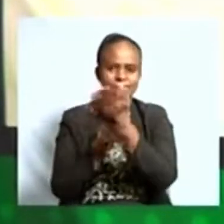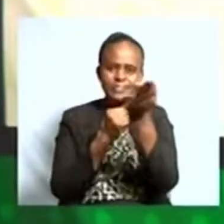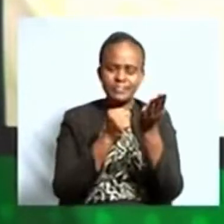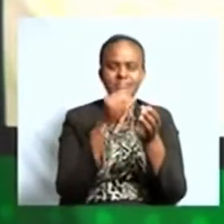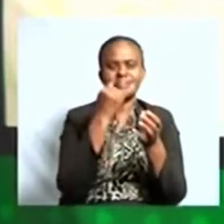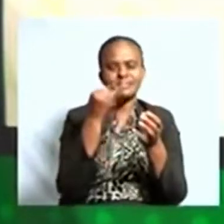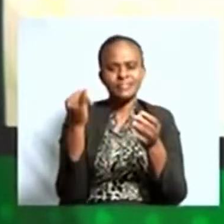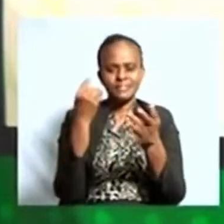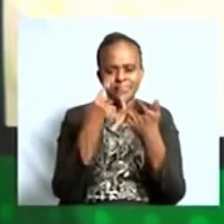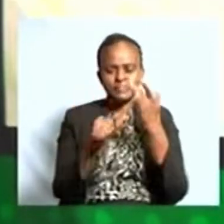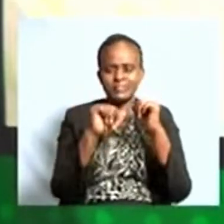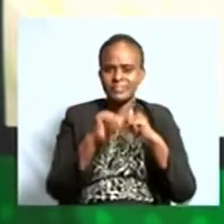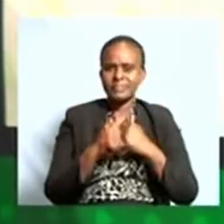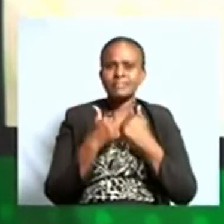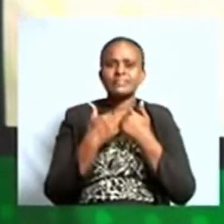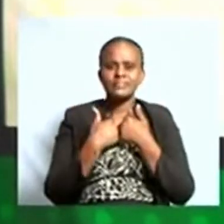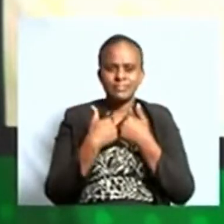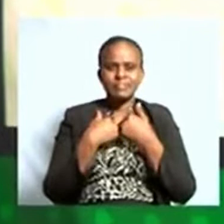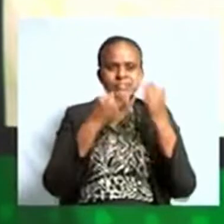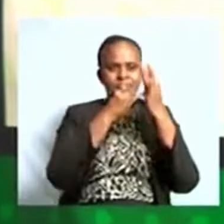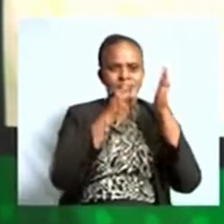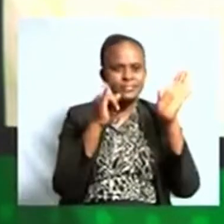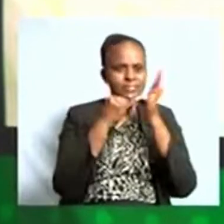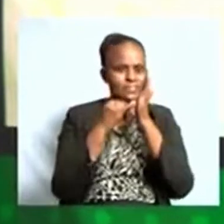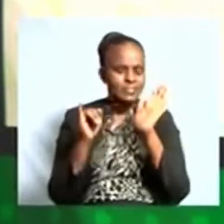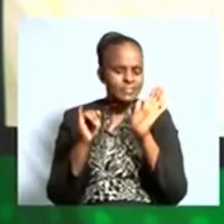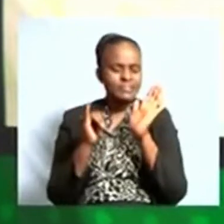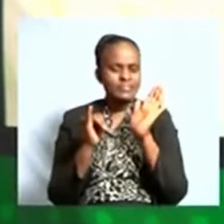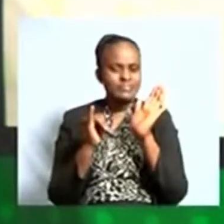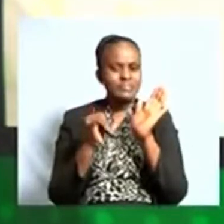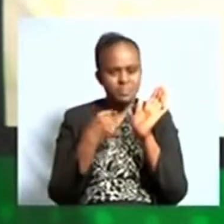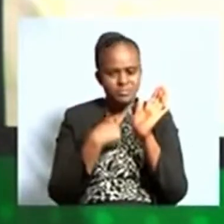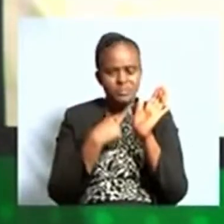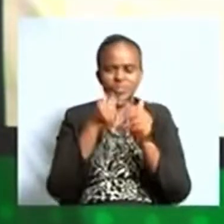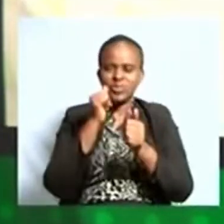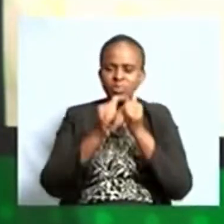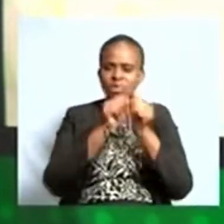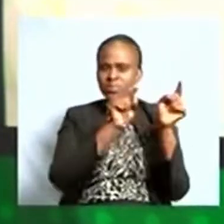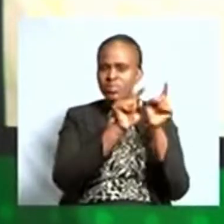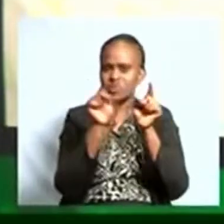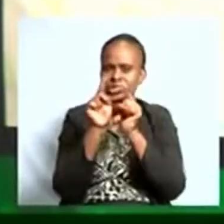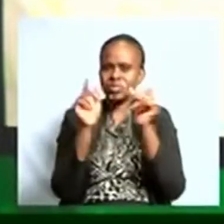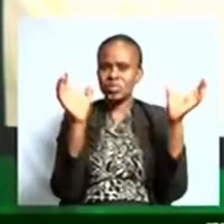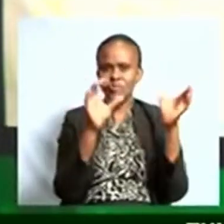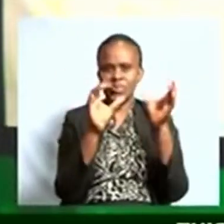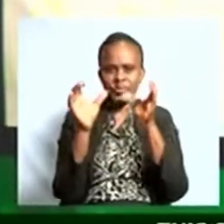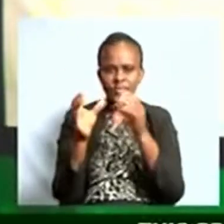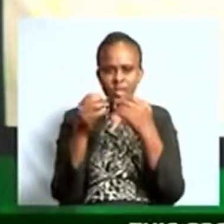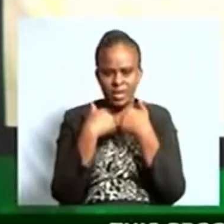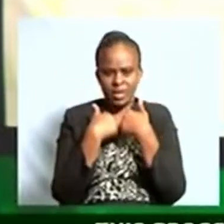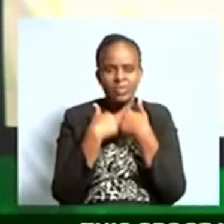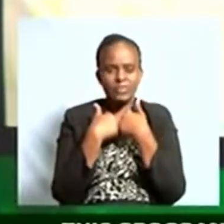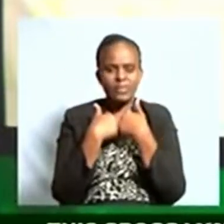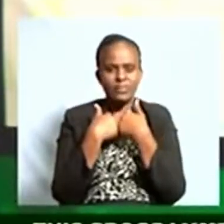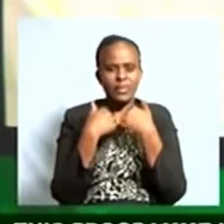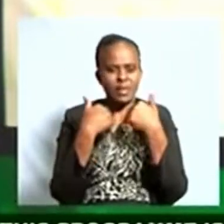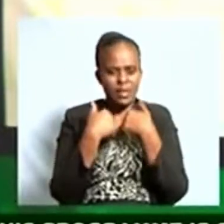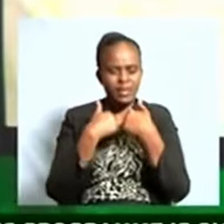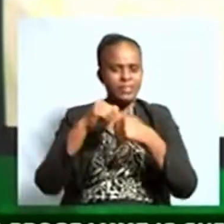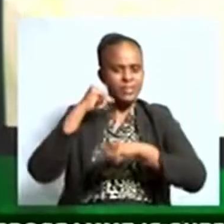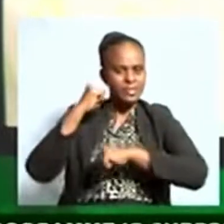that we identified and which also the community have been grappling